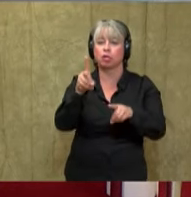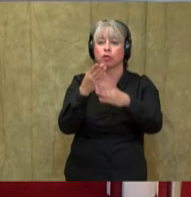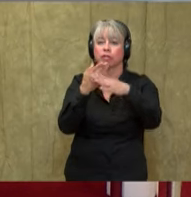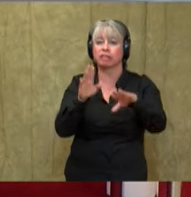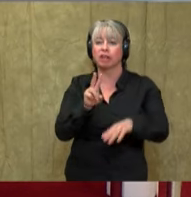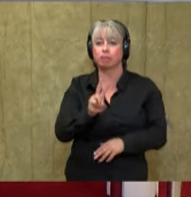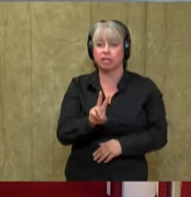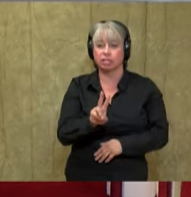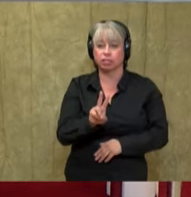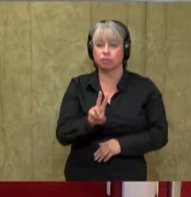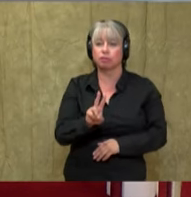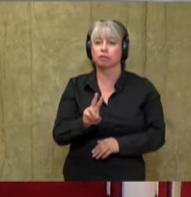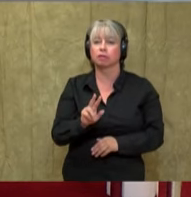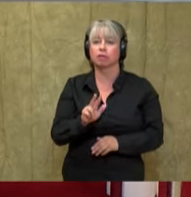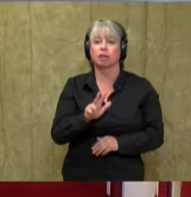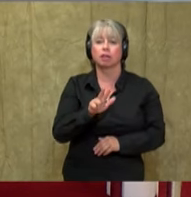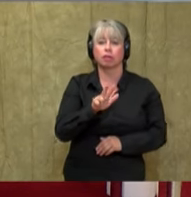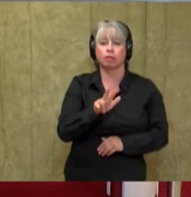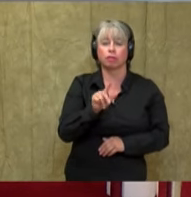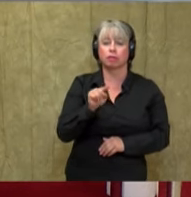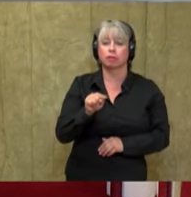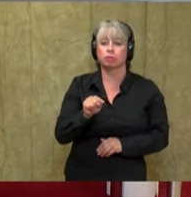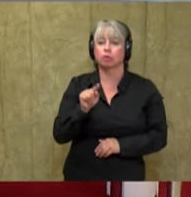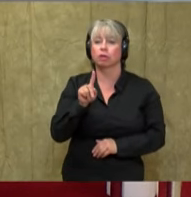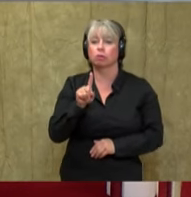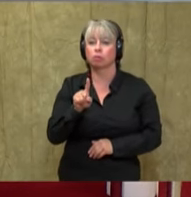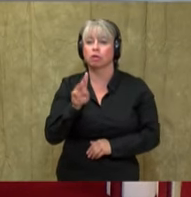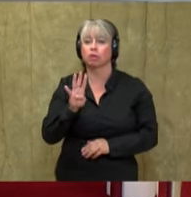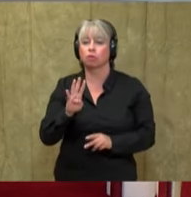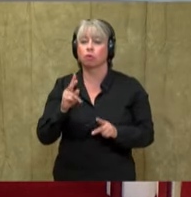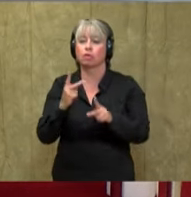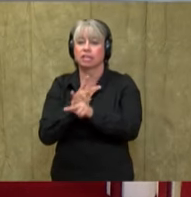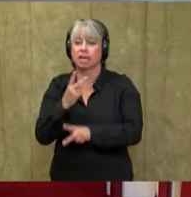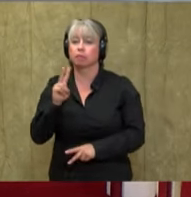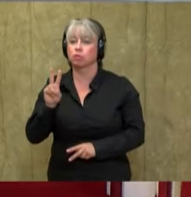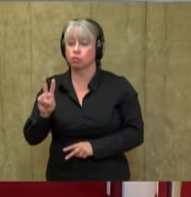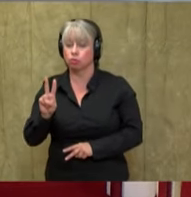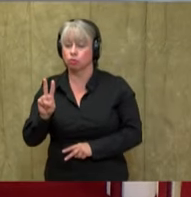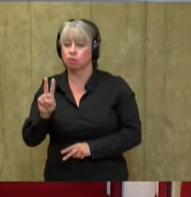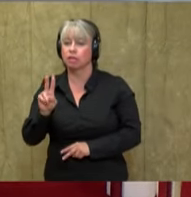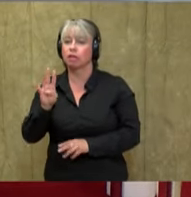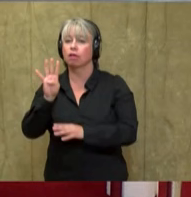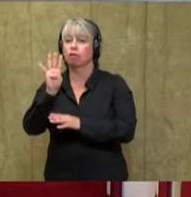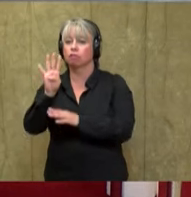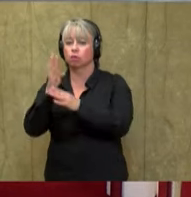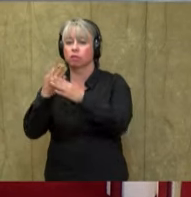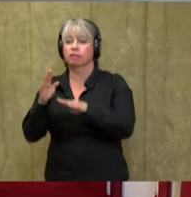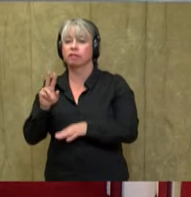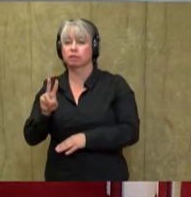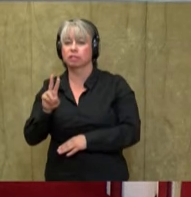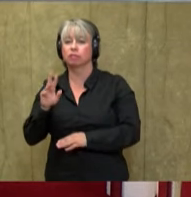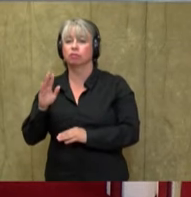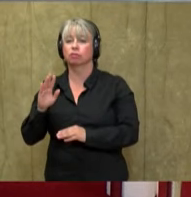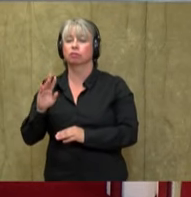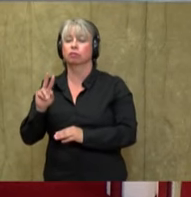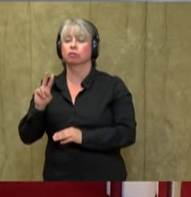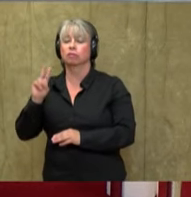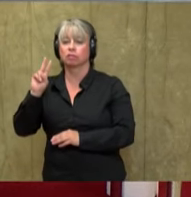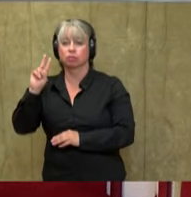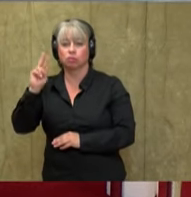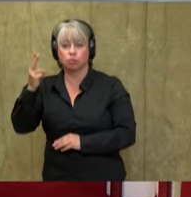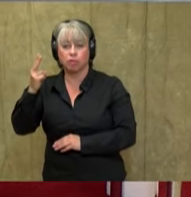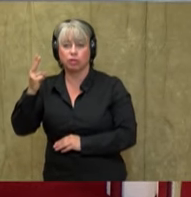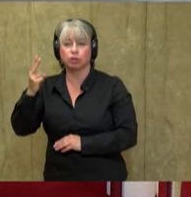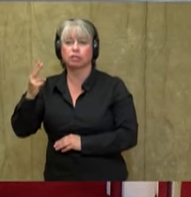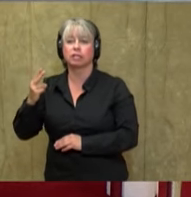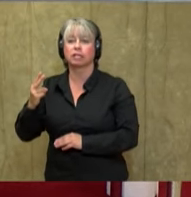3.14 times 2, because we took half of 4, half of 4 is 2 inches, squared times the